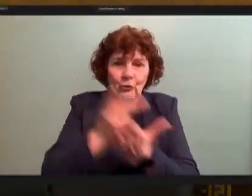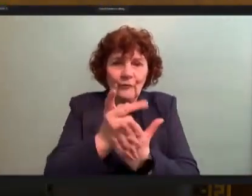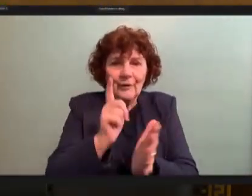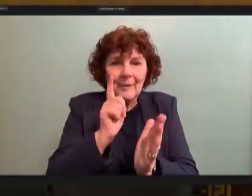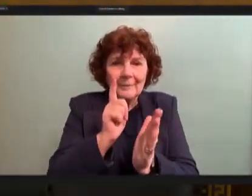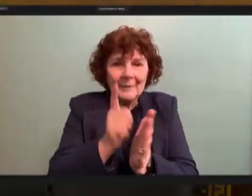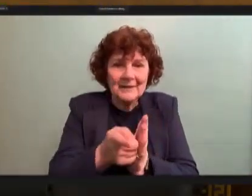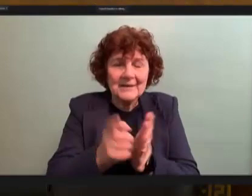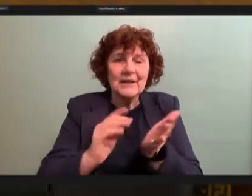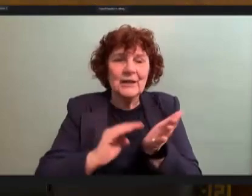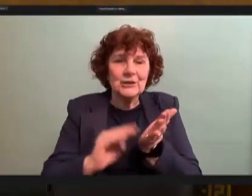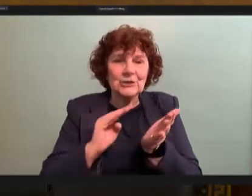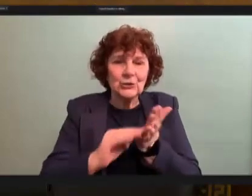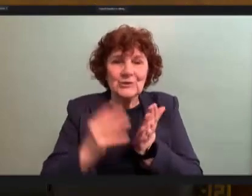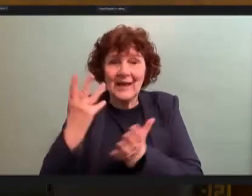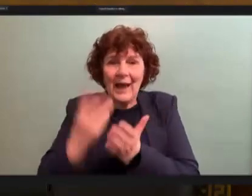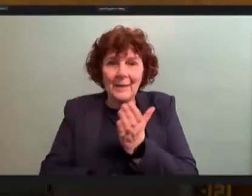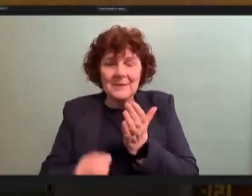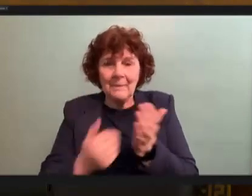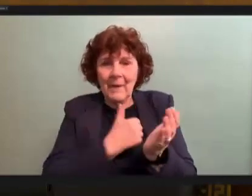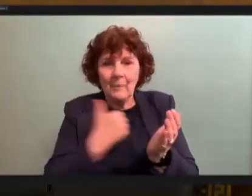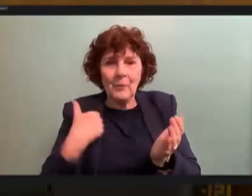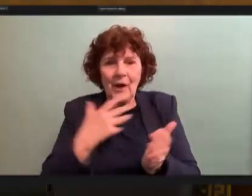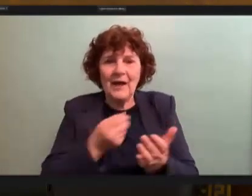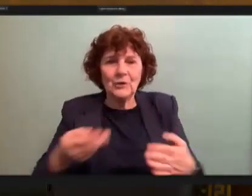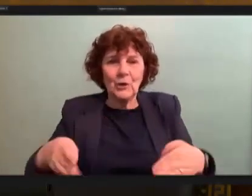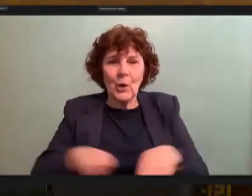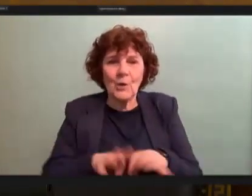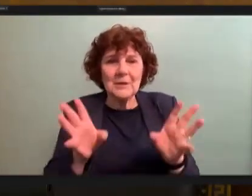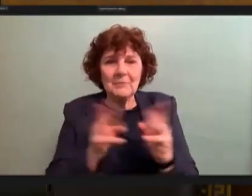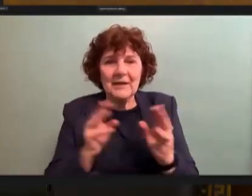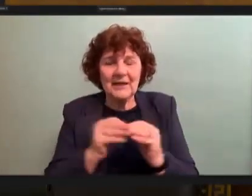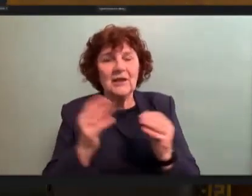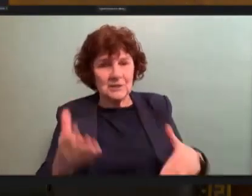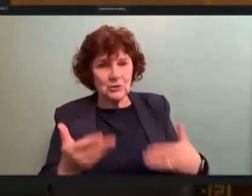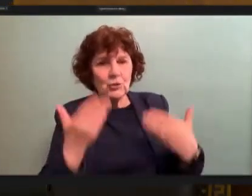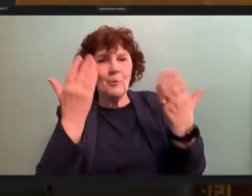the absent member, and adjourn the meeting. So